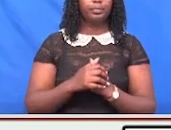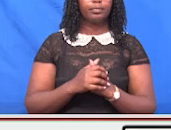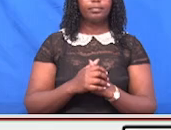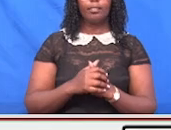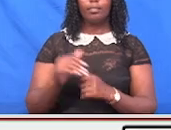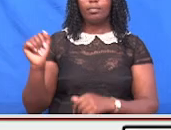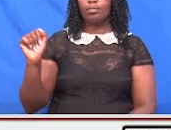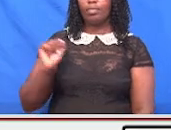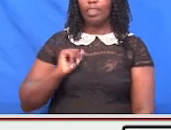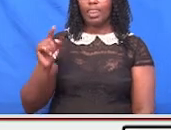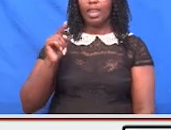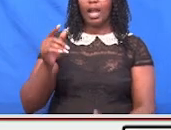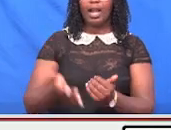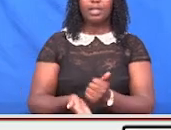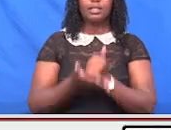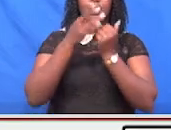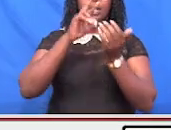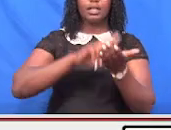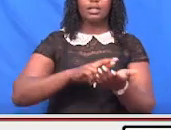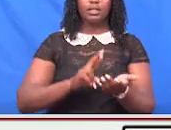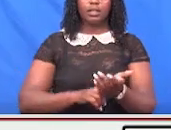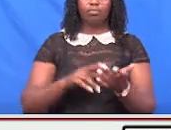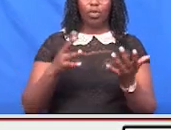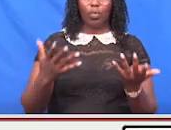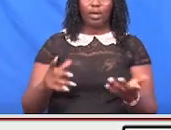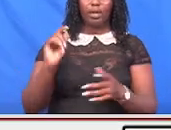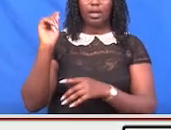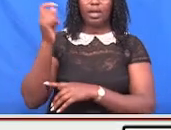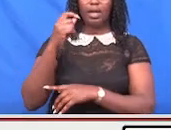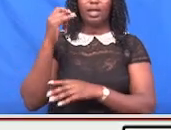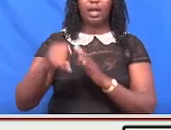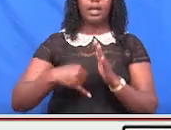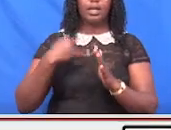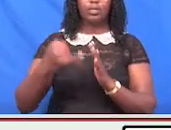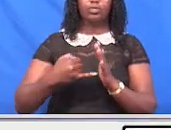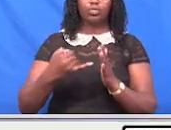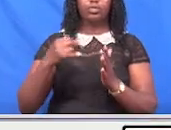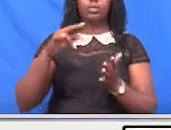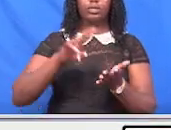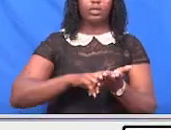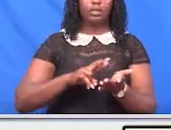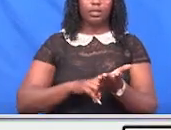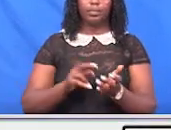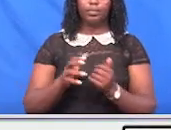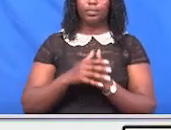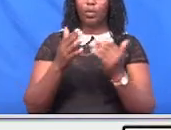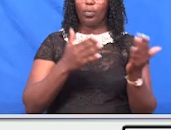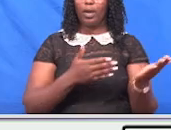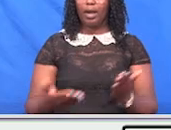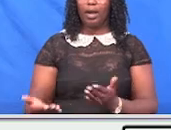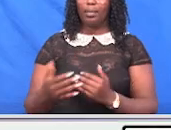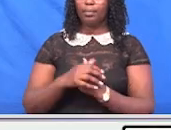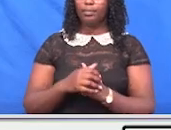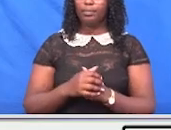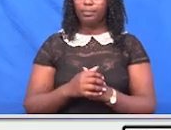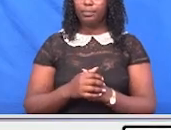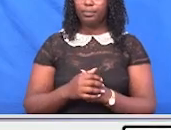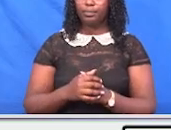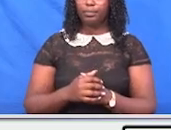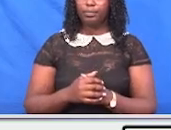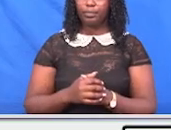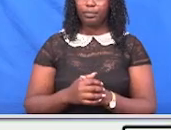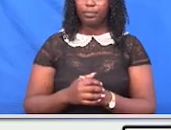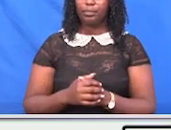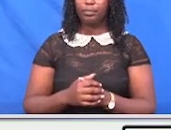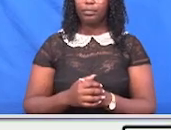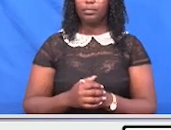Assistant Registrar at the Kenya Industrial Property Institute. Karibu sana. Thank you. We have here